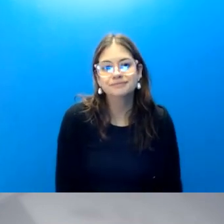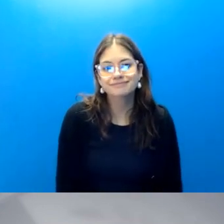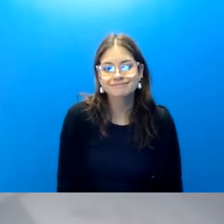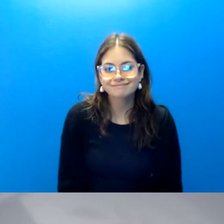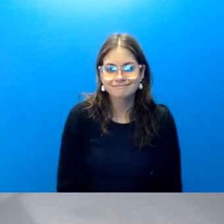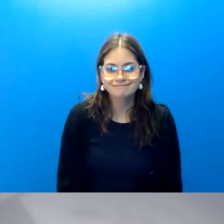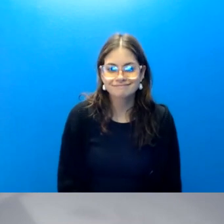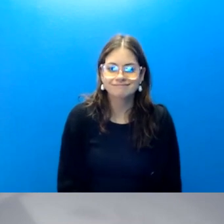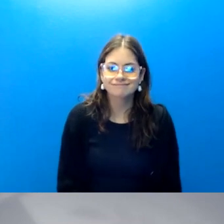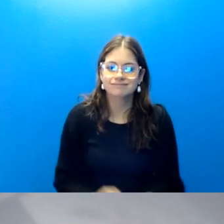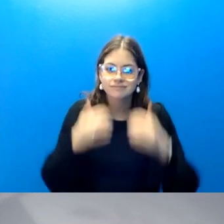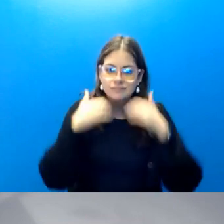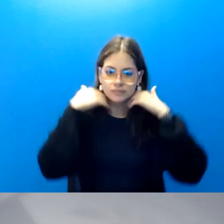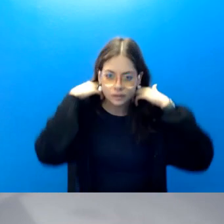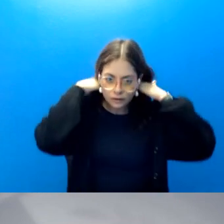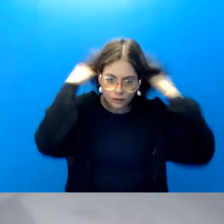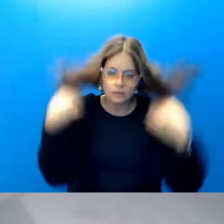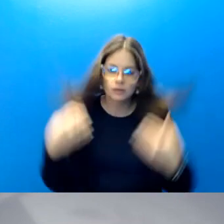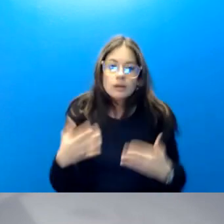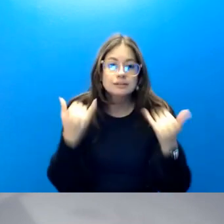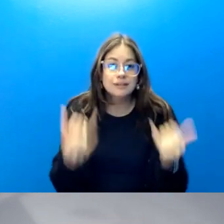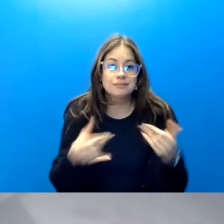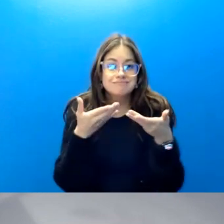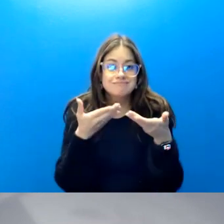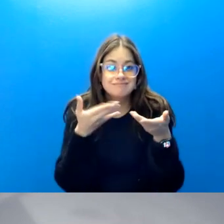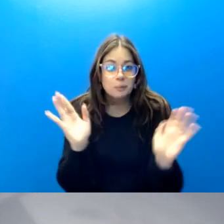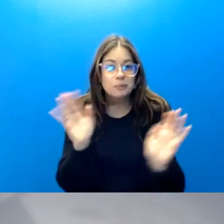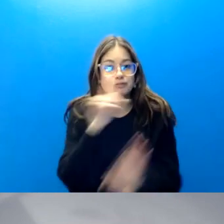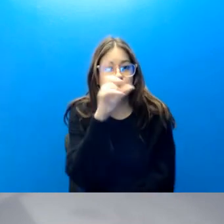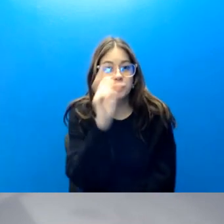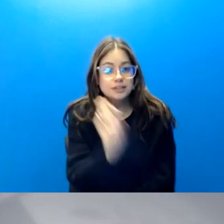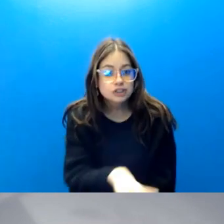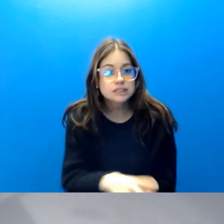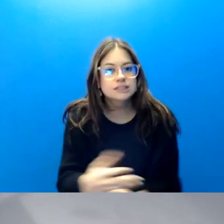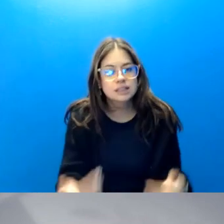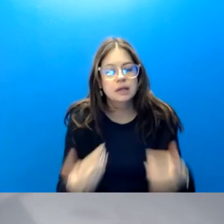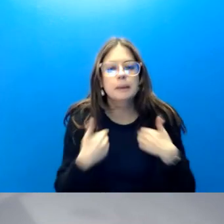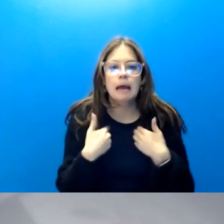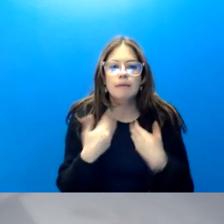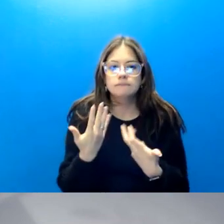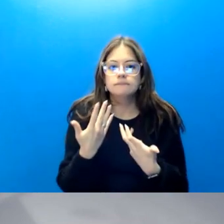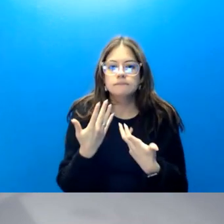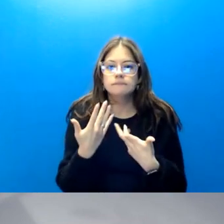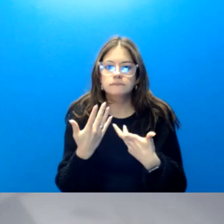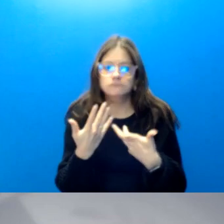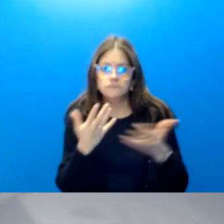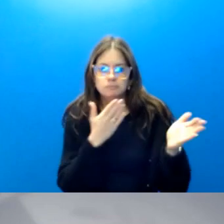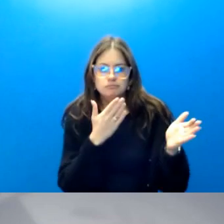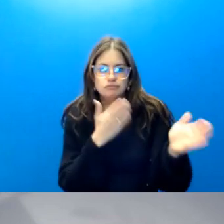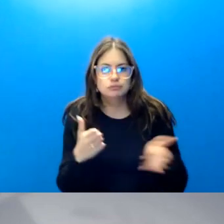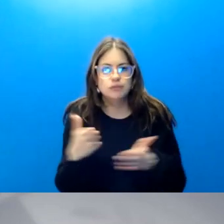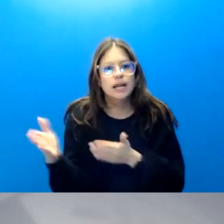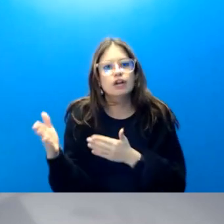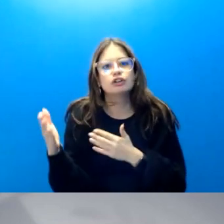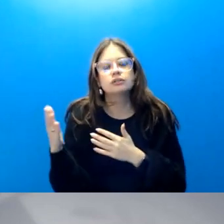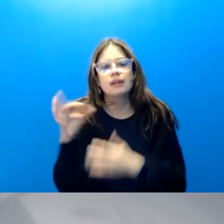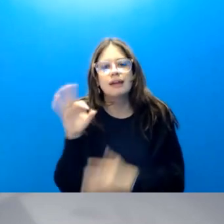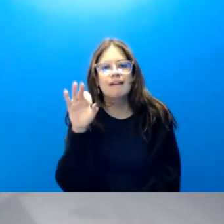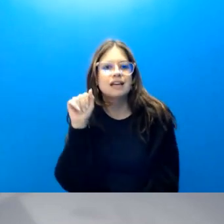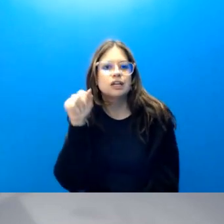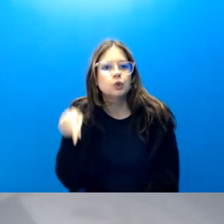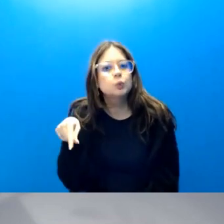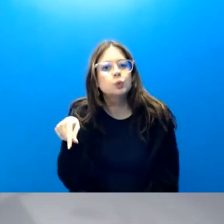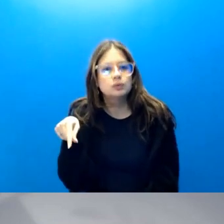And so we're going to open it up to questions. We have like a prepared frequently asked